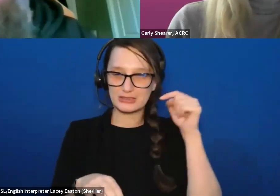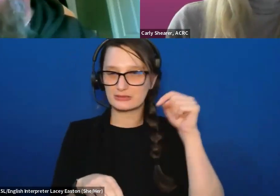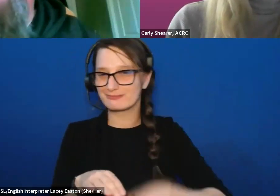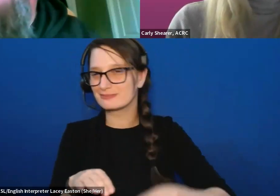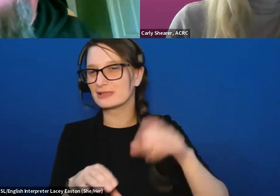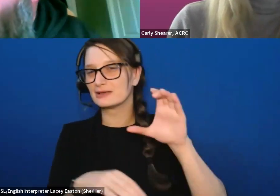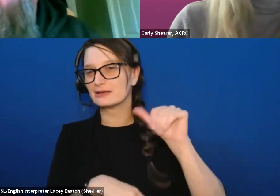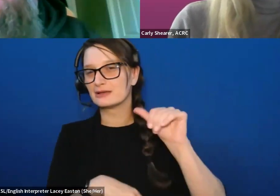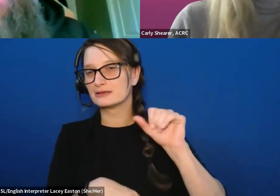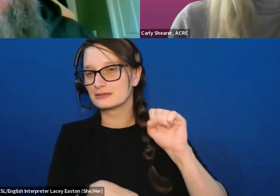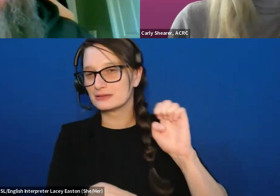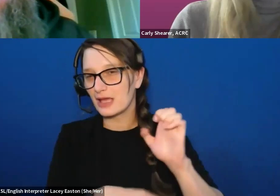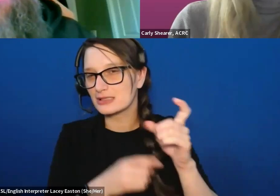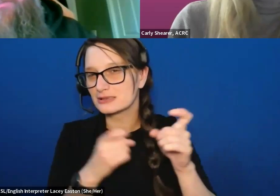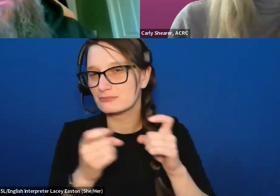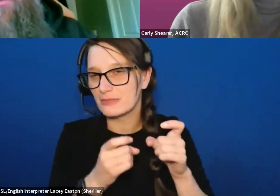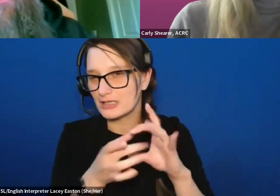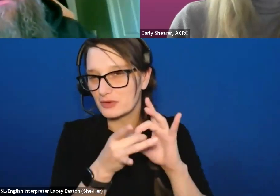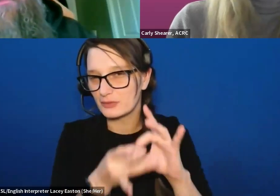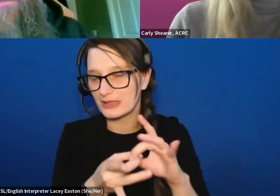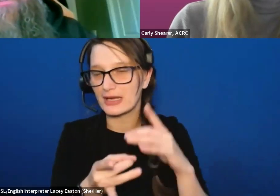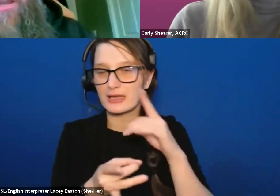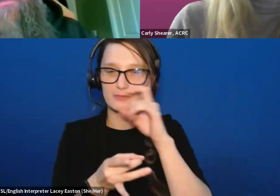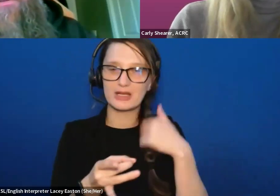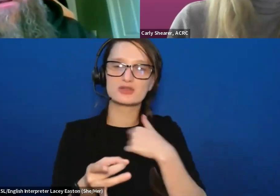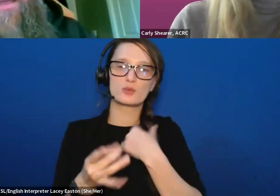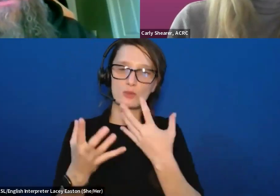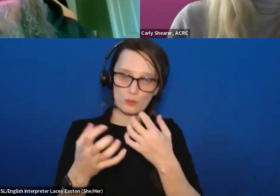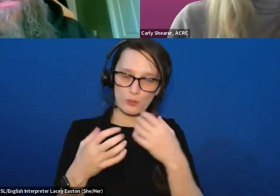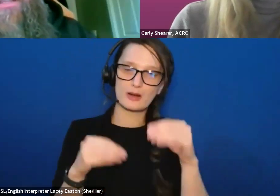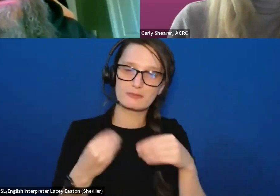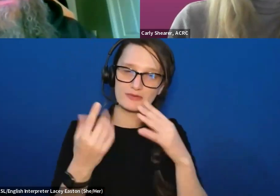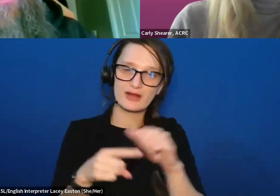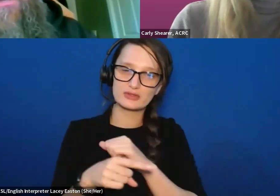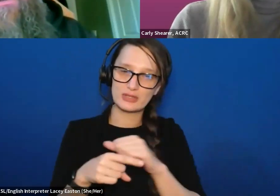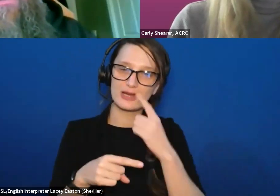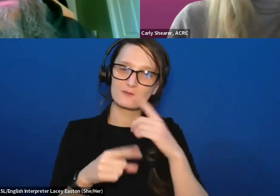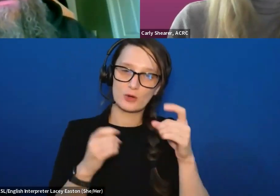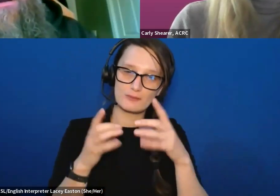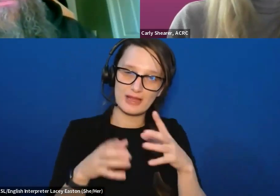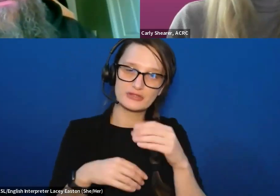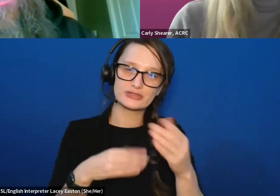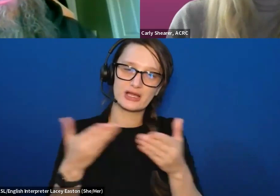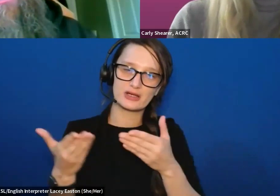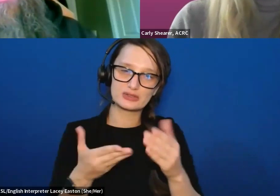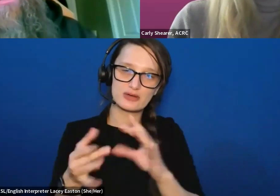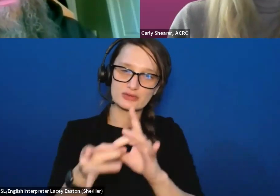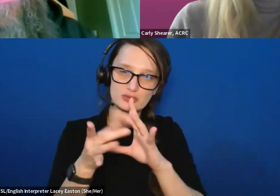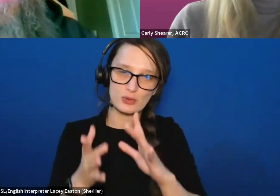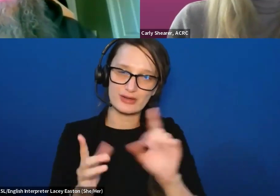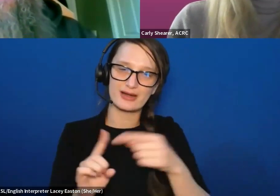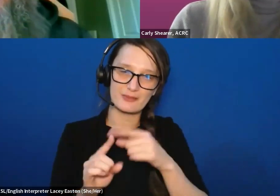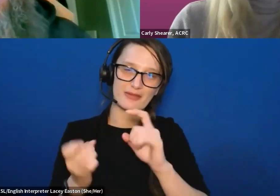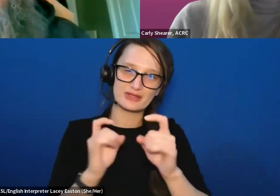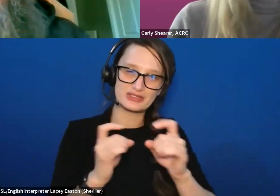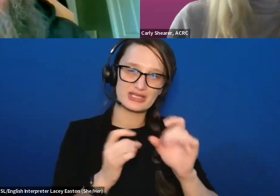management necessarily related as much because we do want to be able to provide training for our managers and then the service coordinators on those changes that are